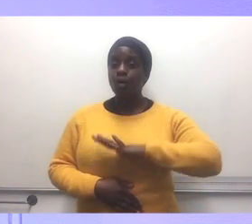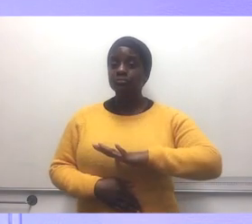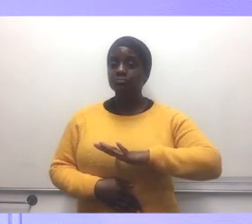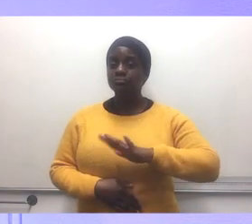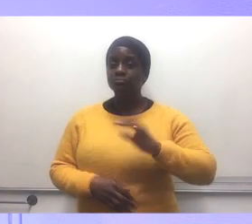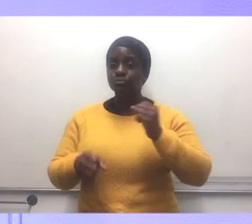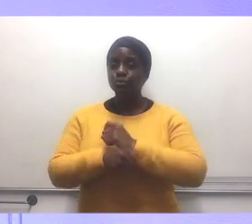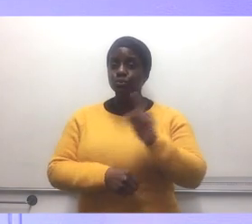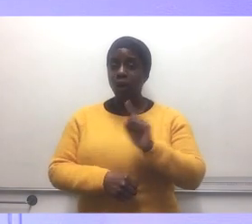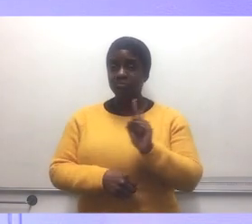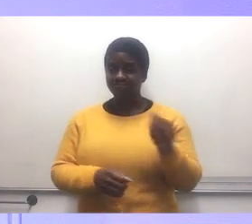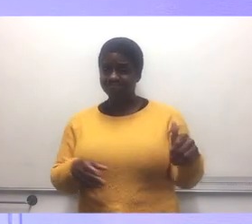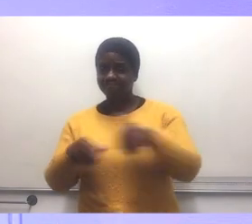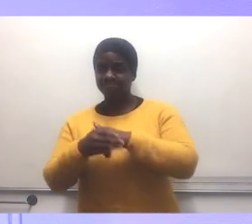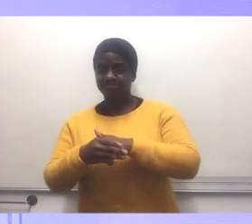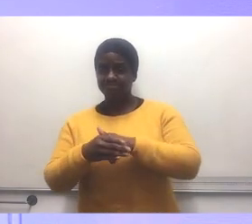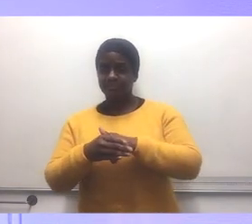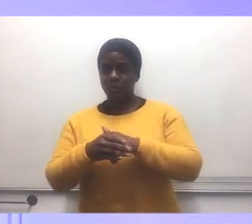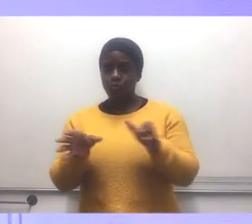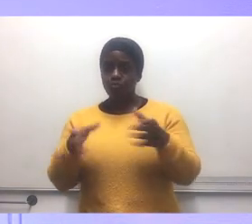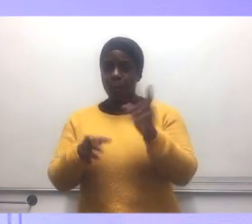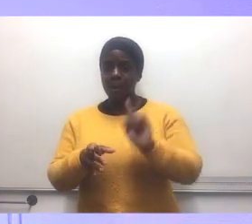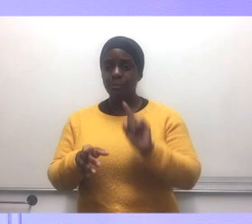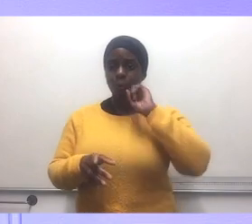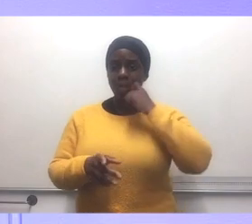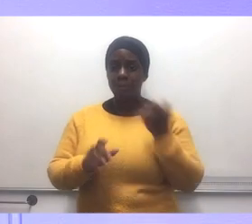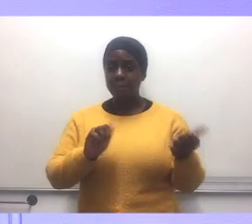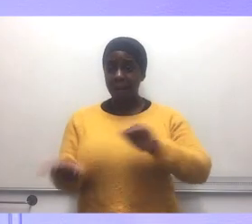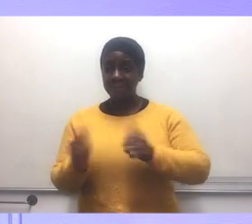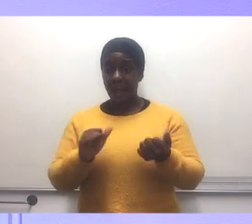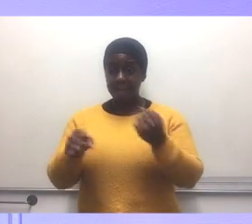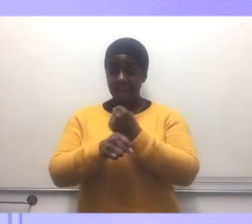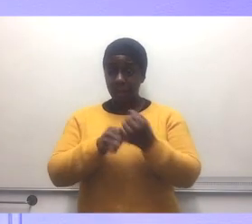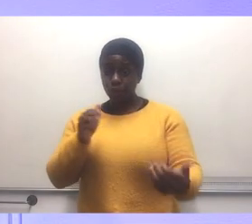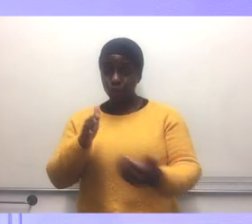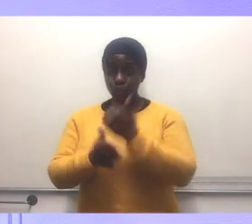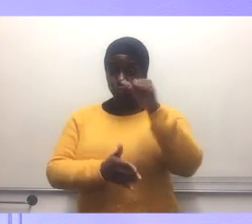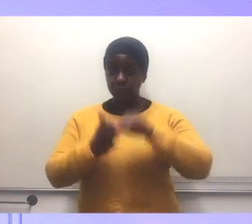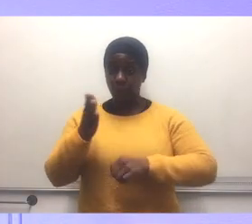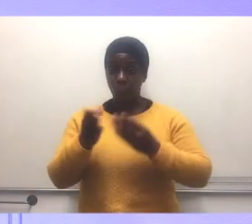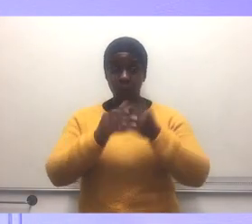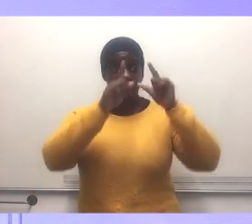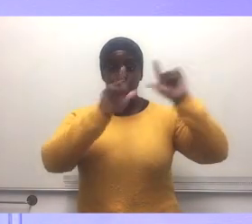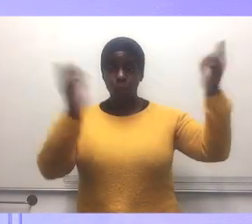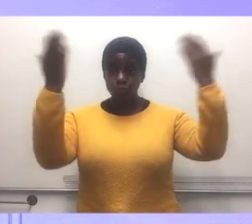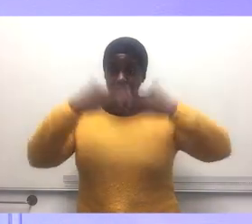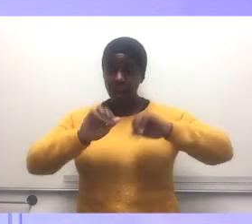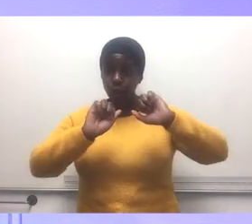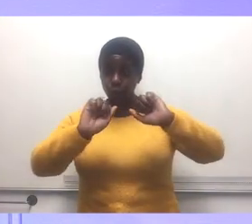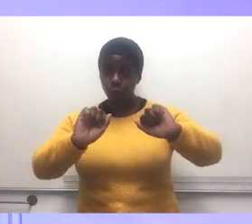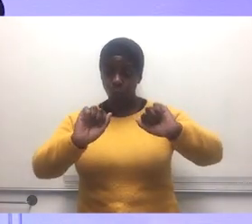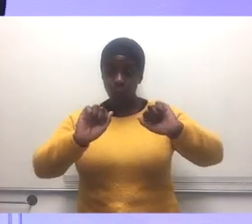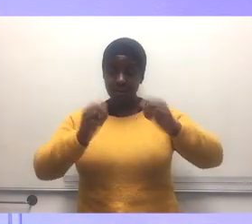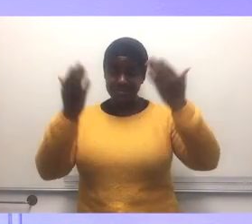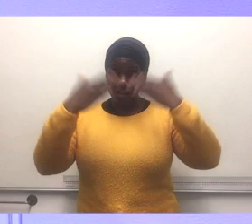that you can be in that number. You can make a new start with the Lord. Tonight is your night to give your life